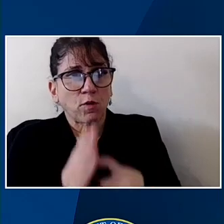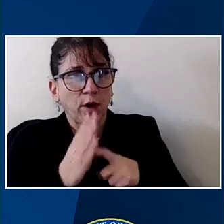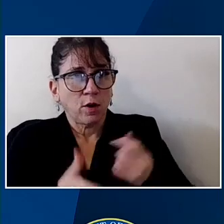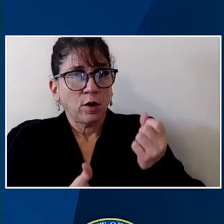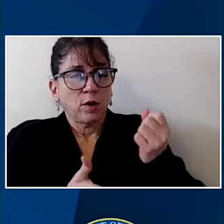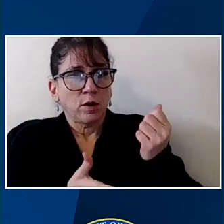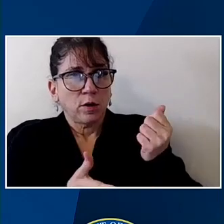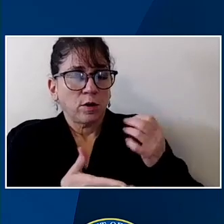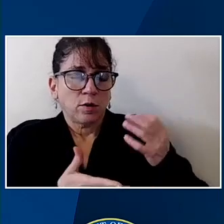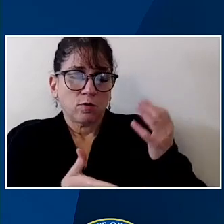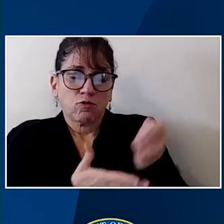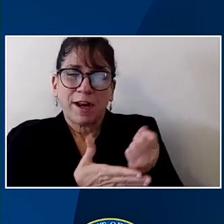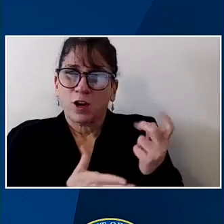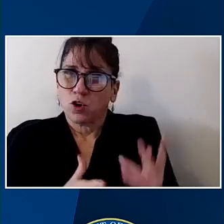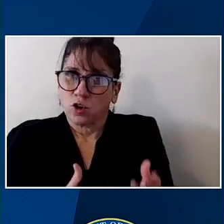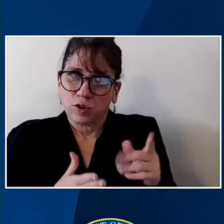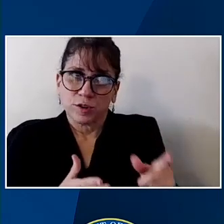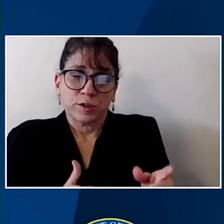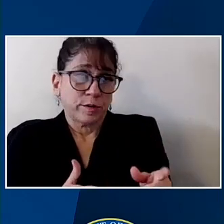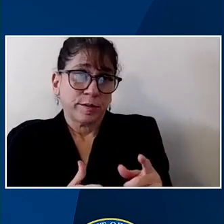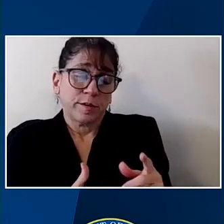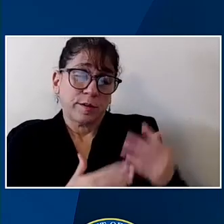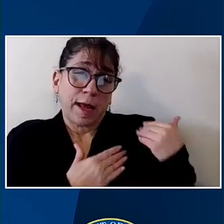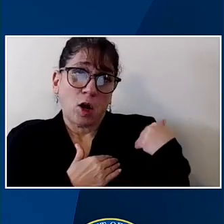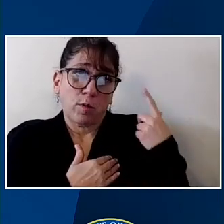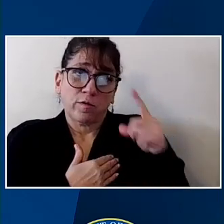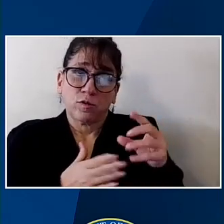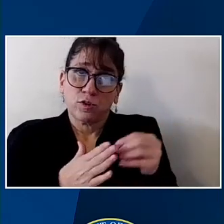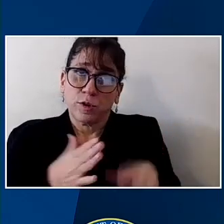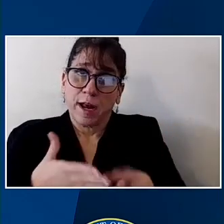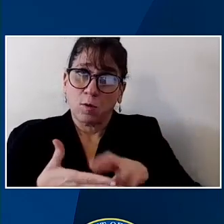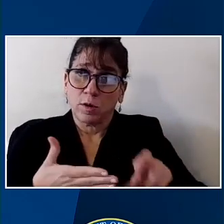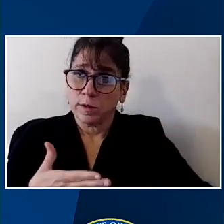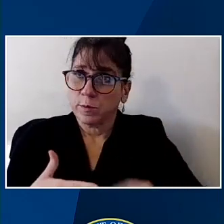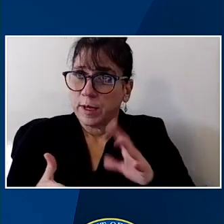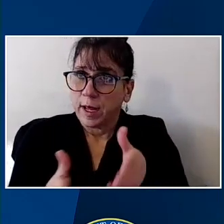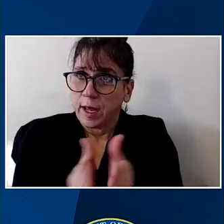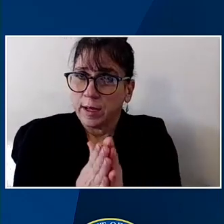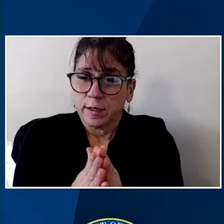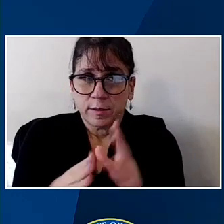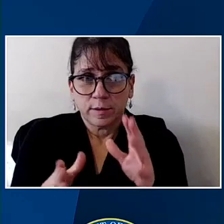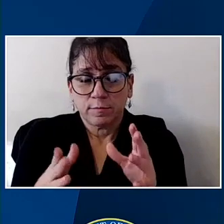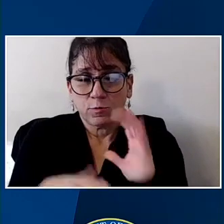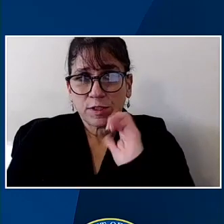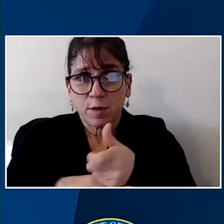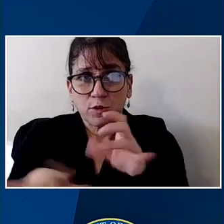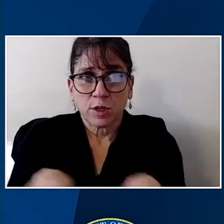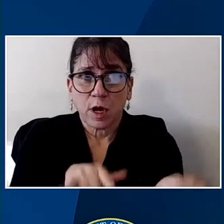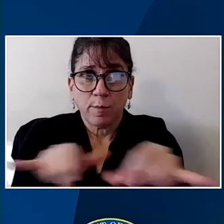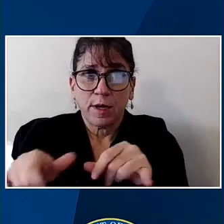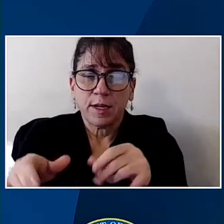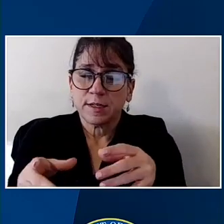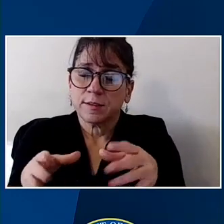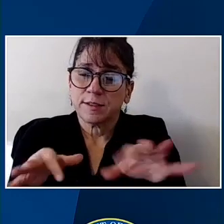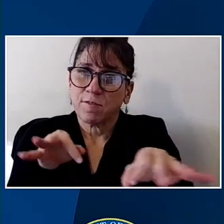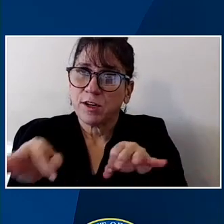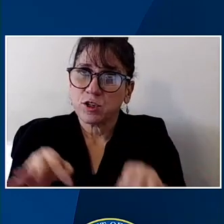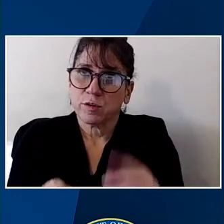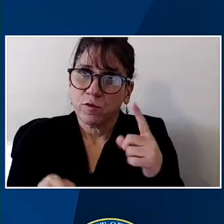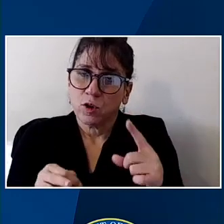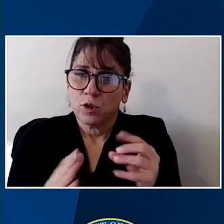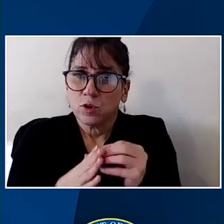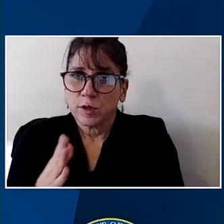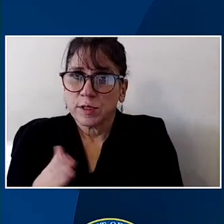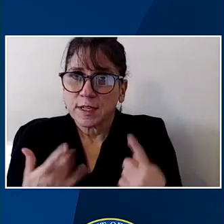institutions accountable for student outcomes. We ask the department to establish common definitions for student success metrics because